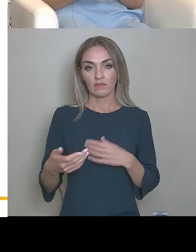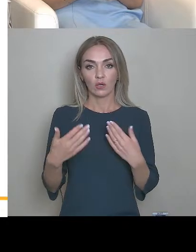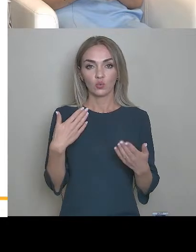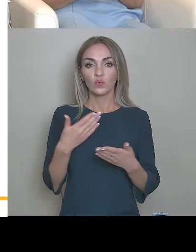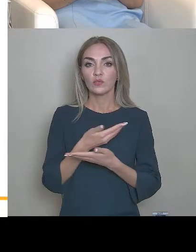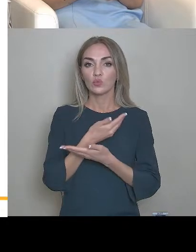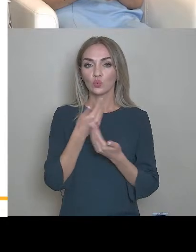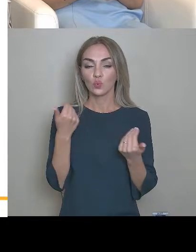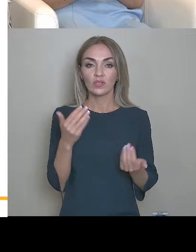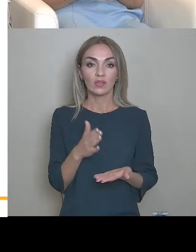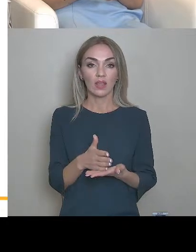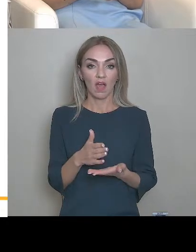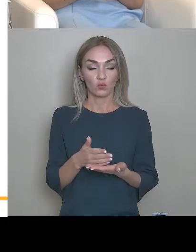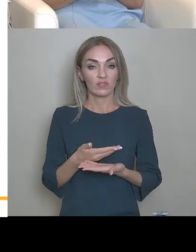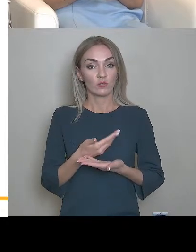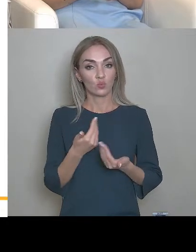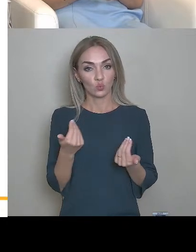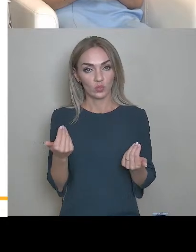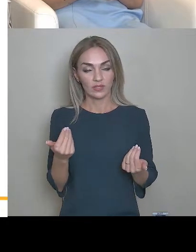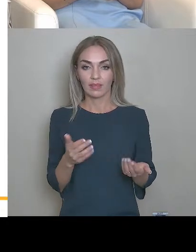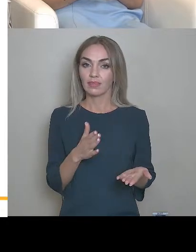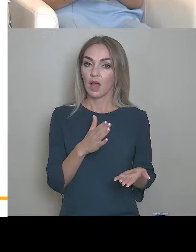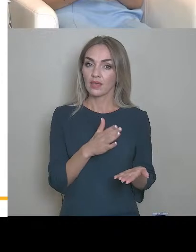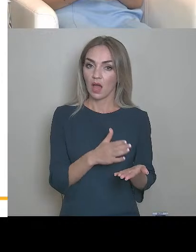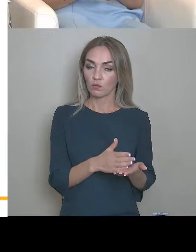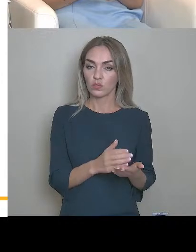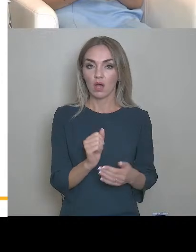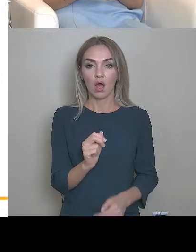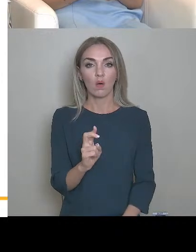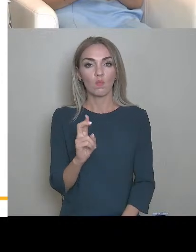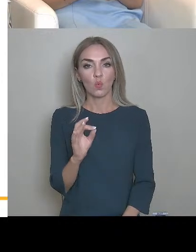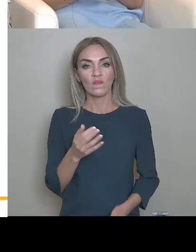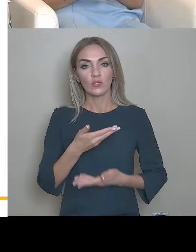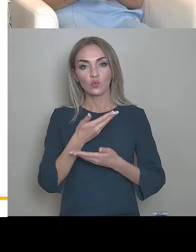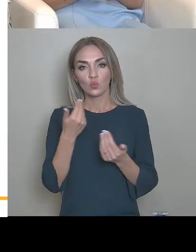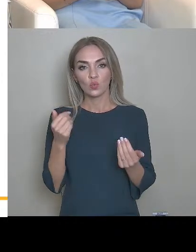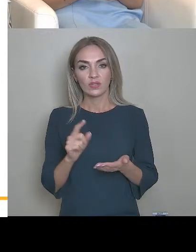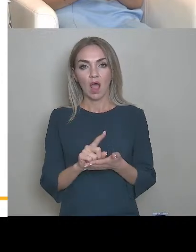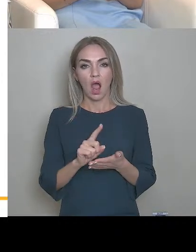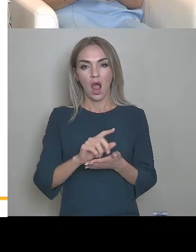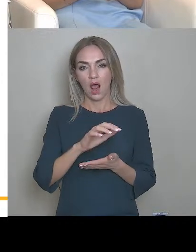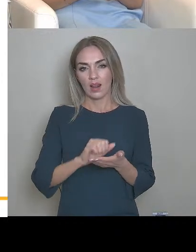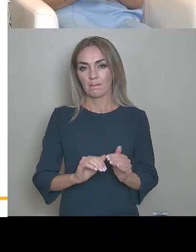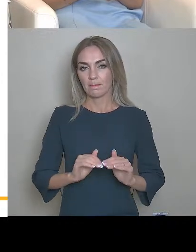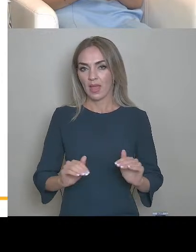this, because the statement about absence or lack of